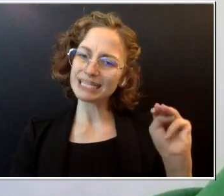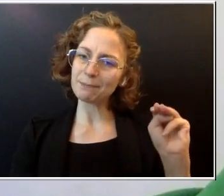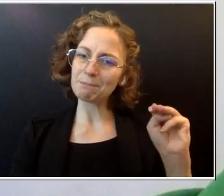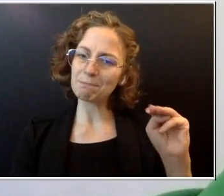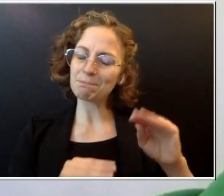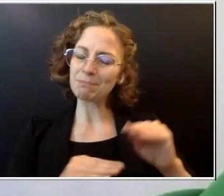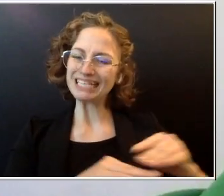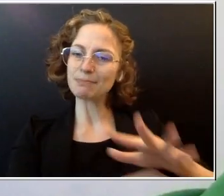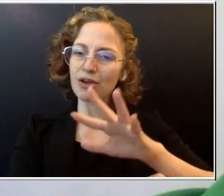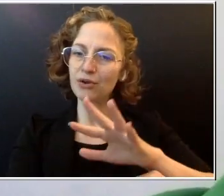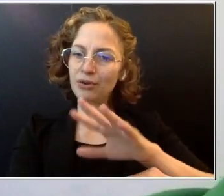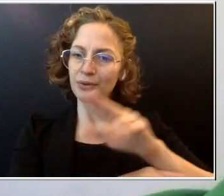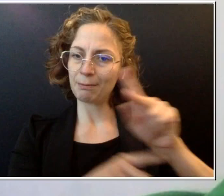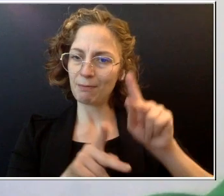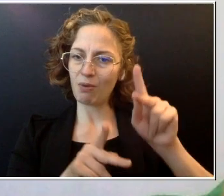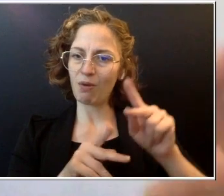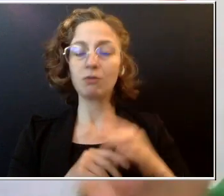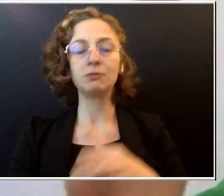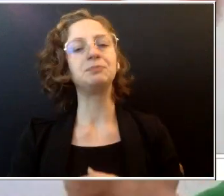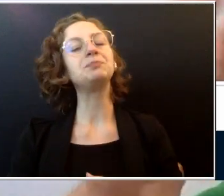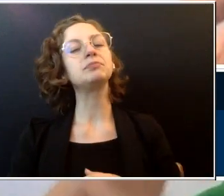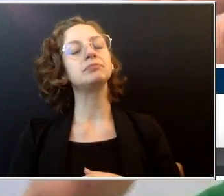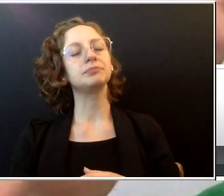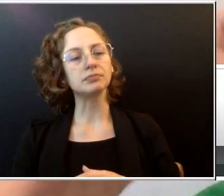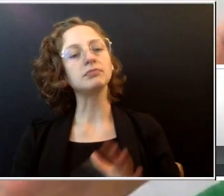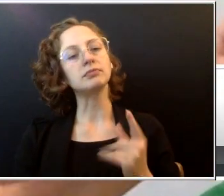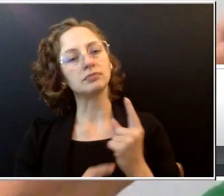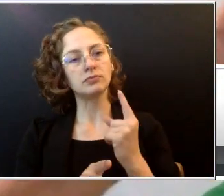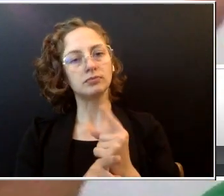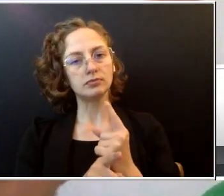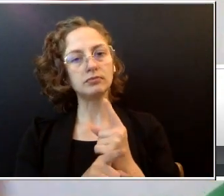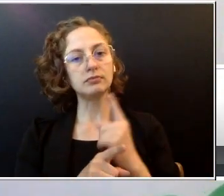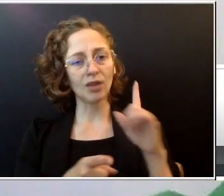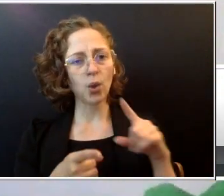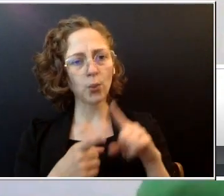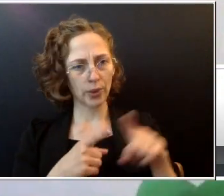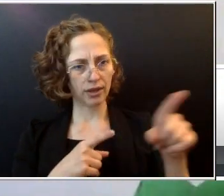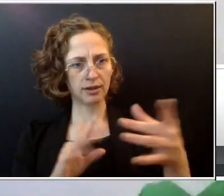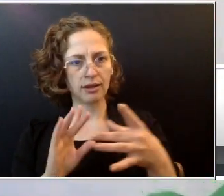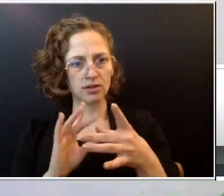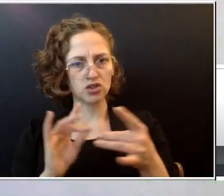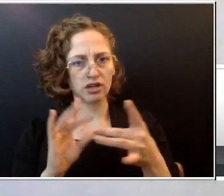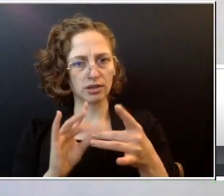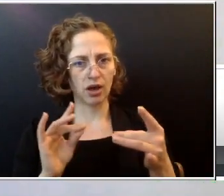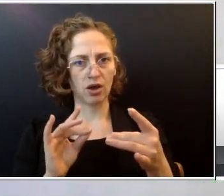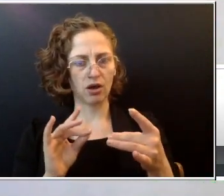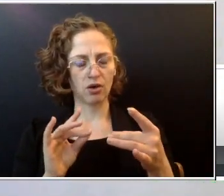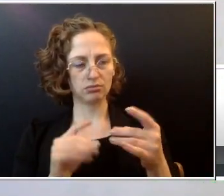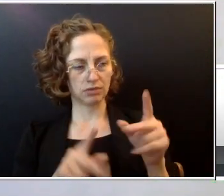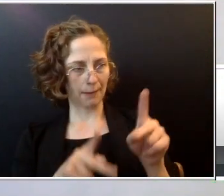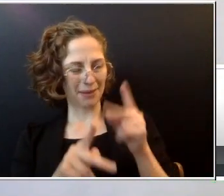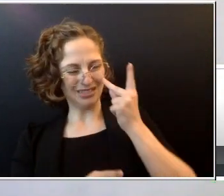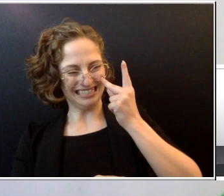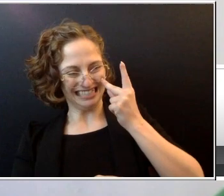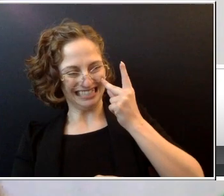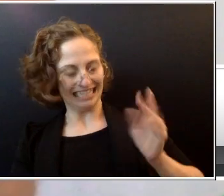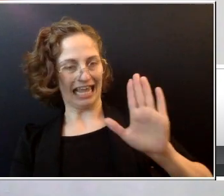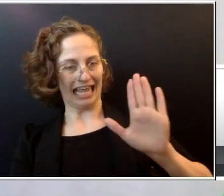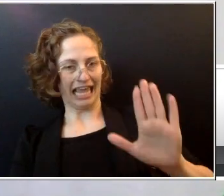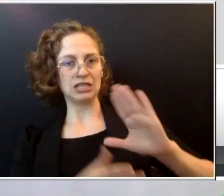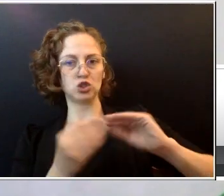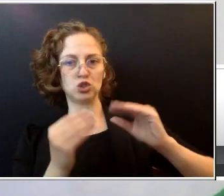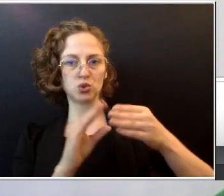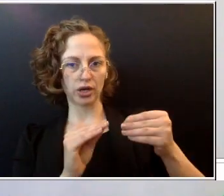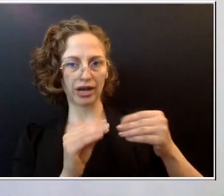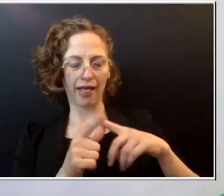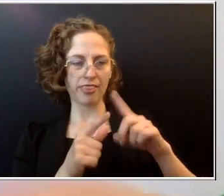Yeah, when he was talking about just having people seeing his story and then, paying more